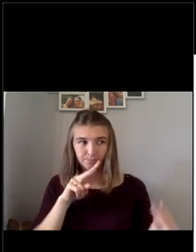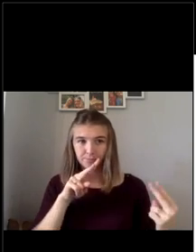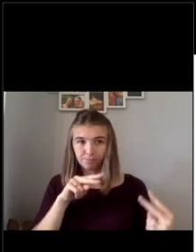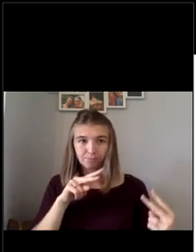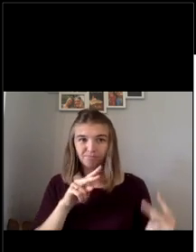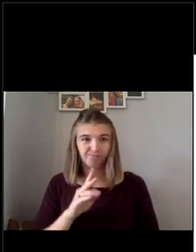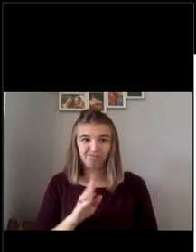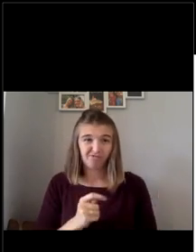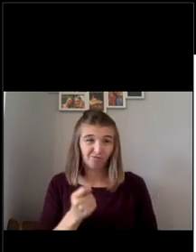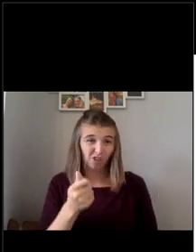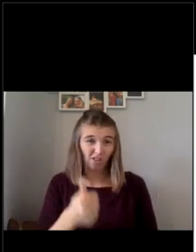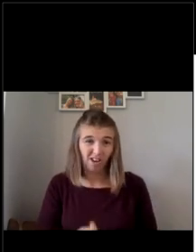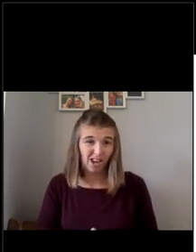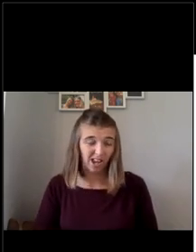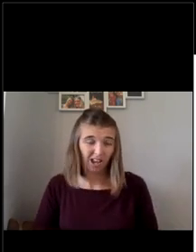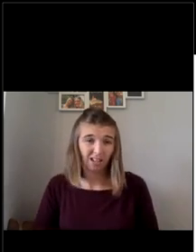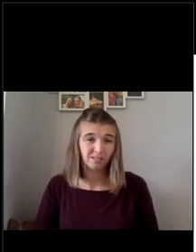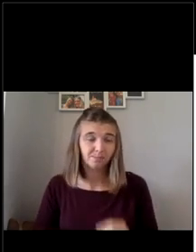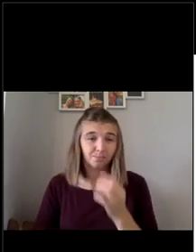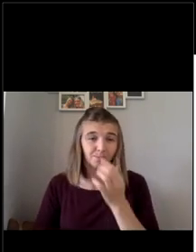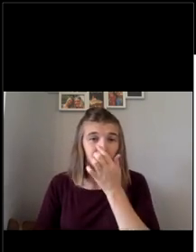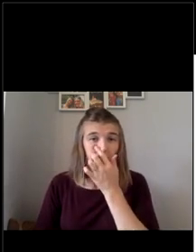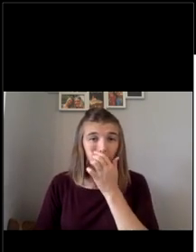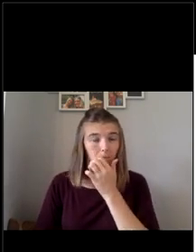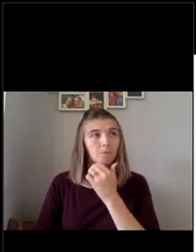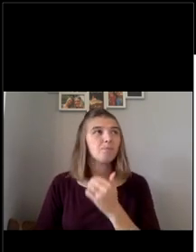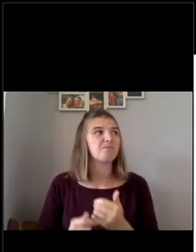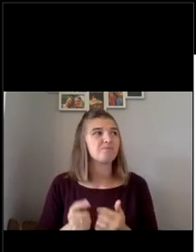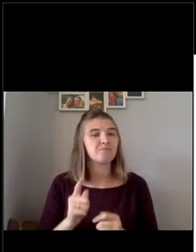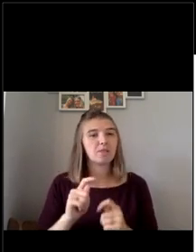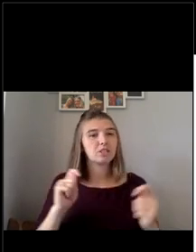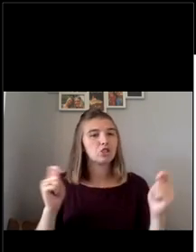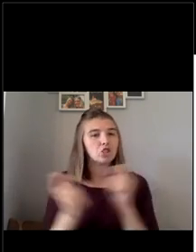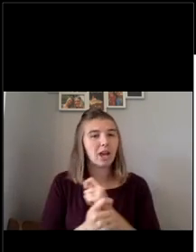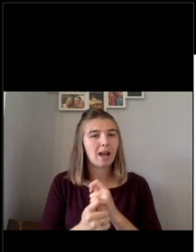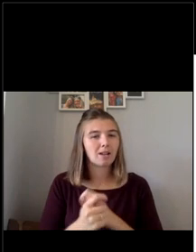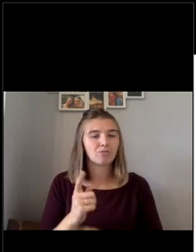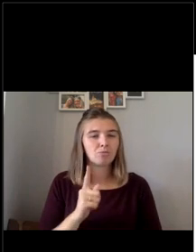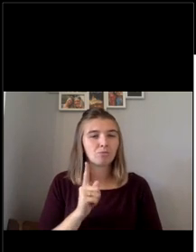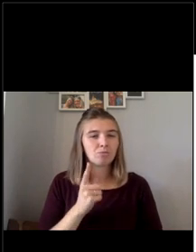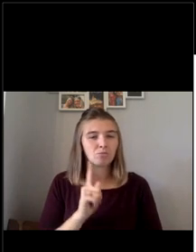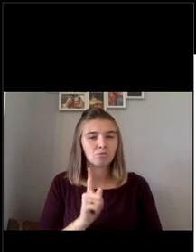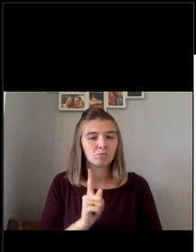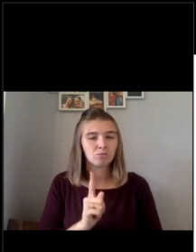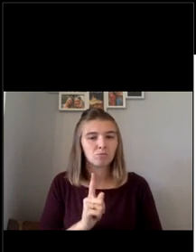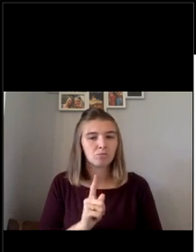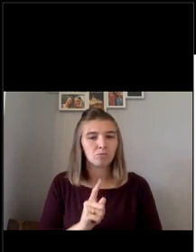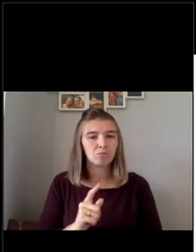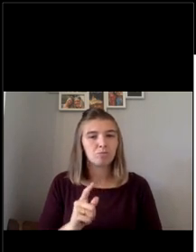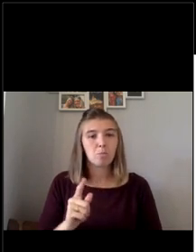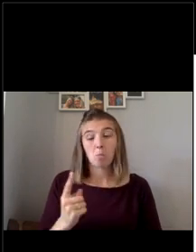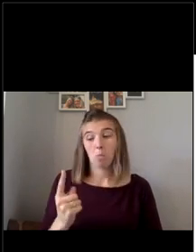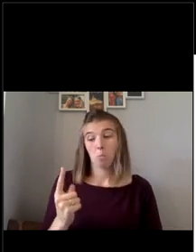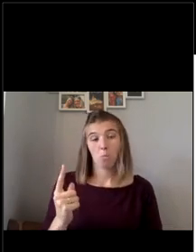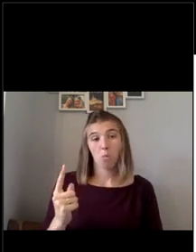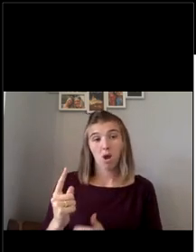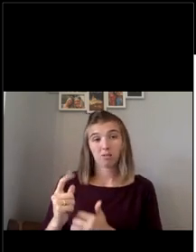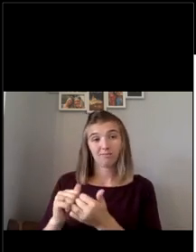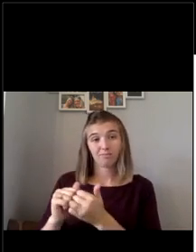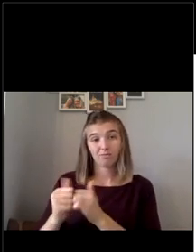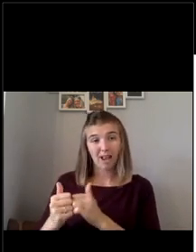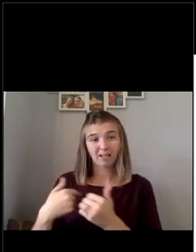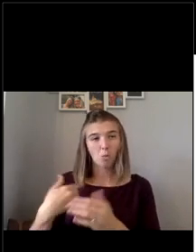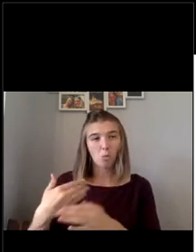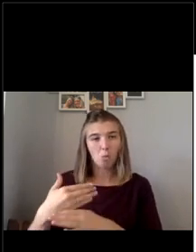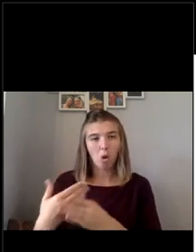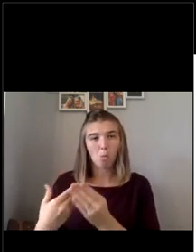people. The turning point for me really was one of my lab mates kind of reached out to me